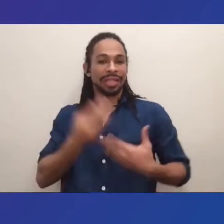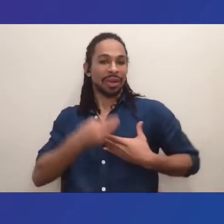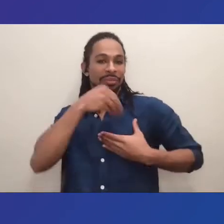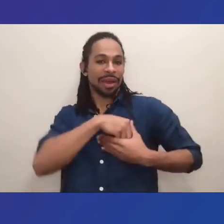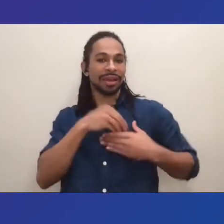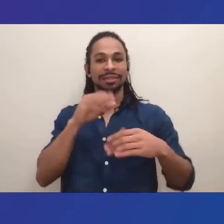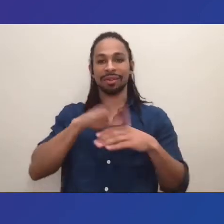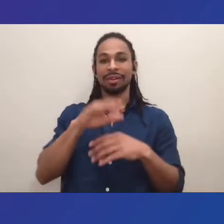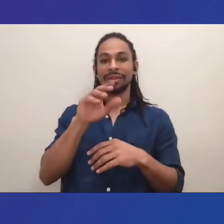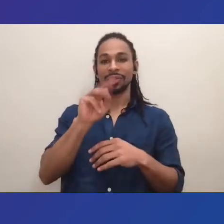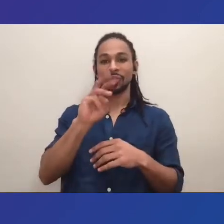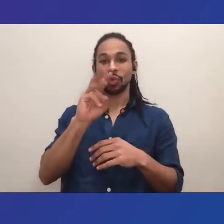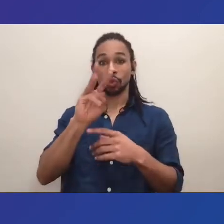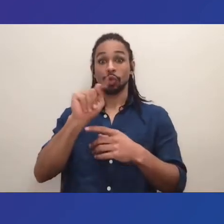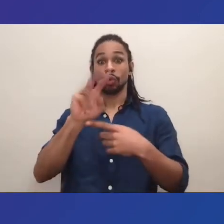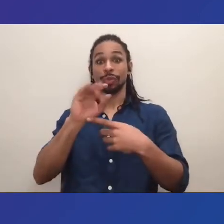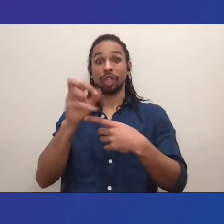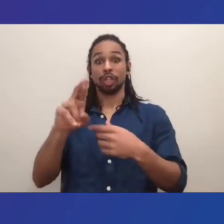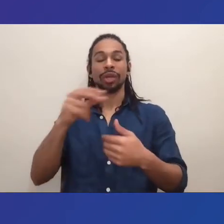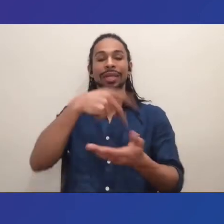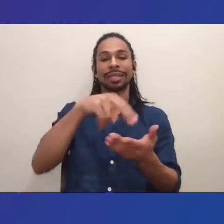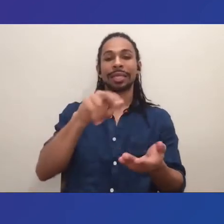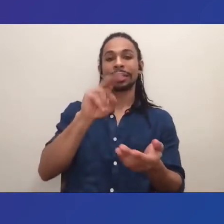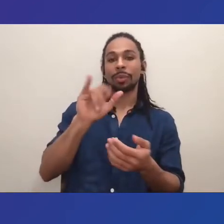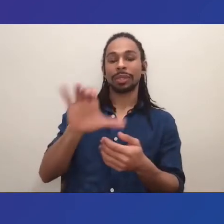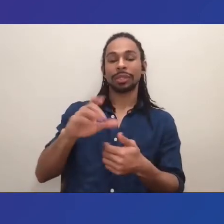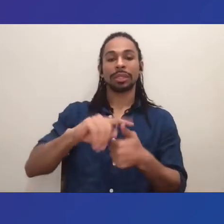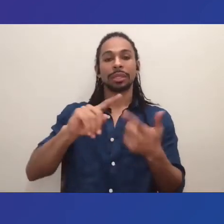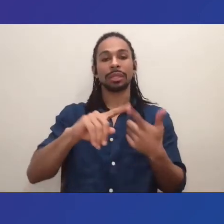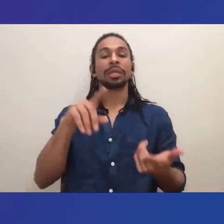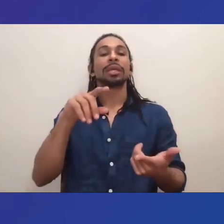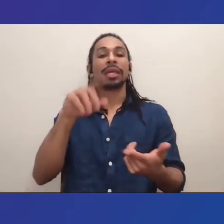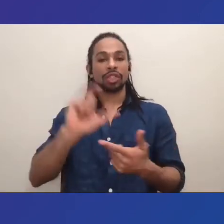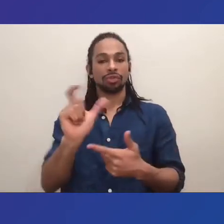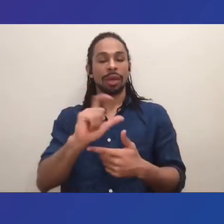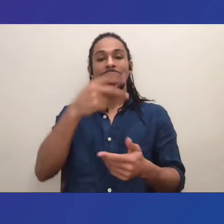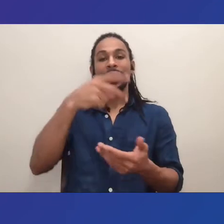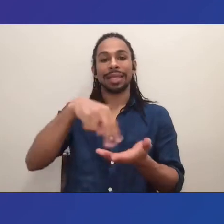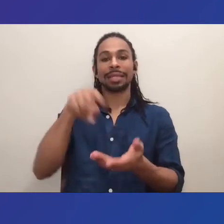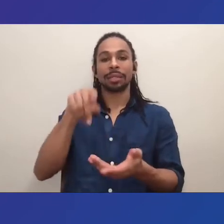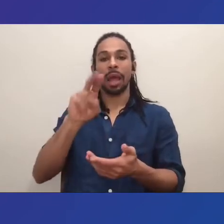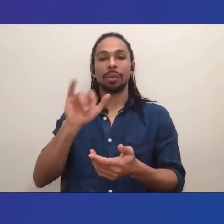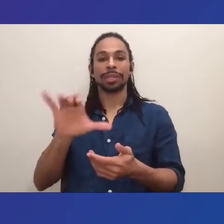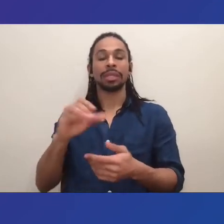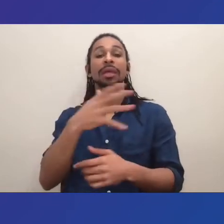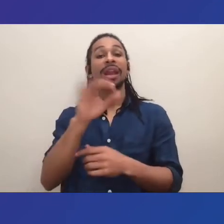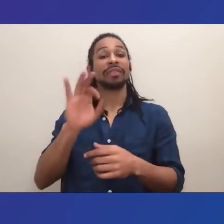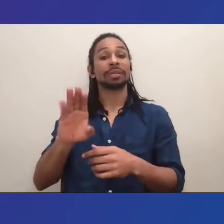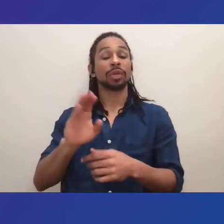DanceNYC, Instagram at dance.nyc, and Facebook,